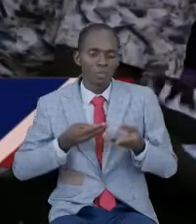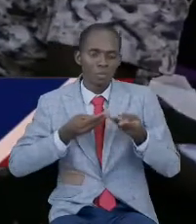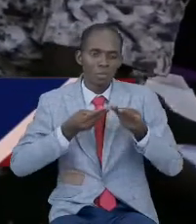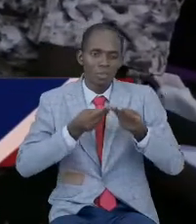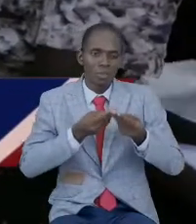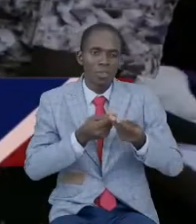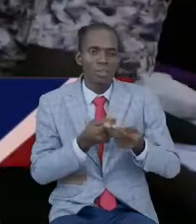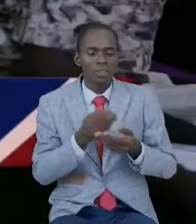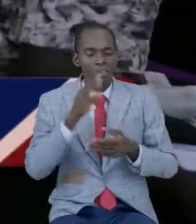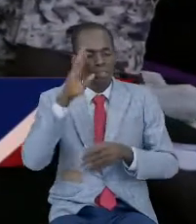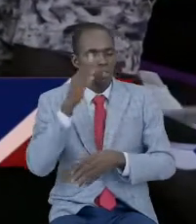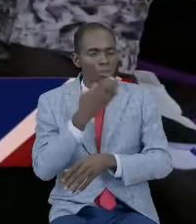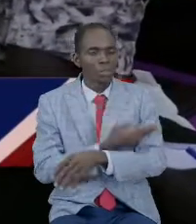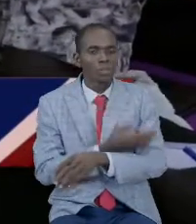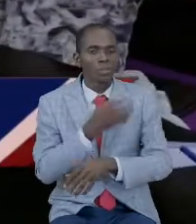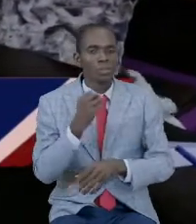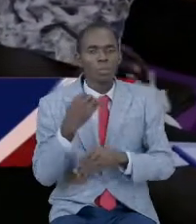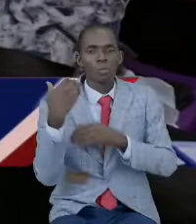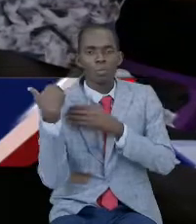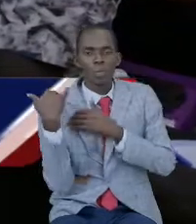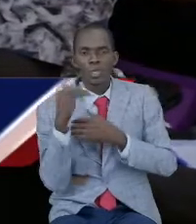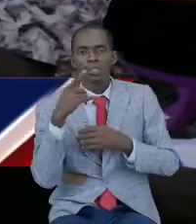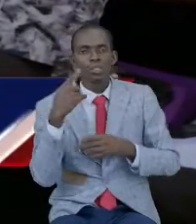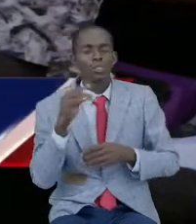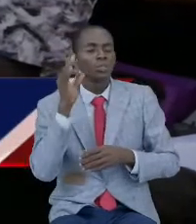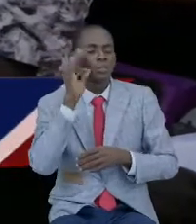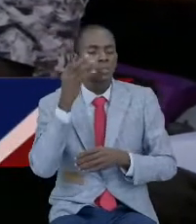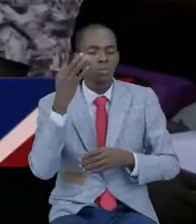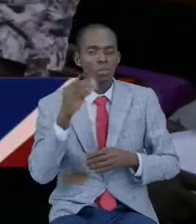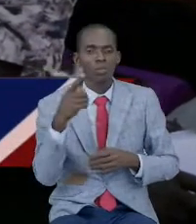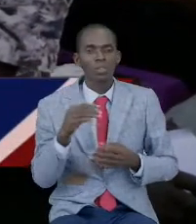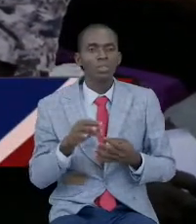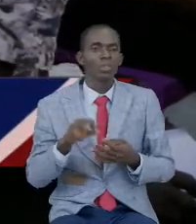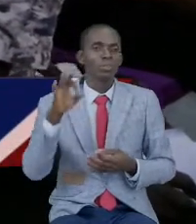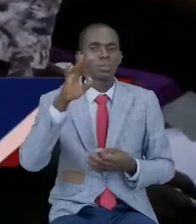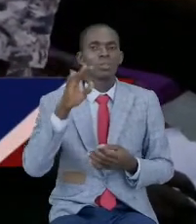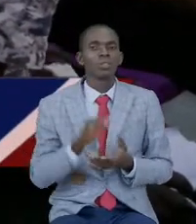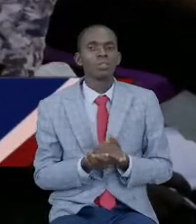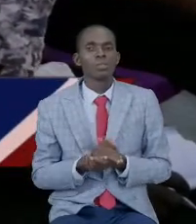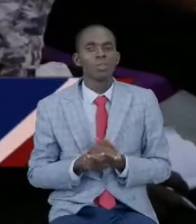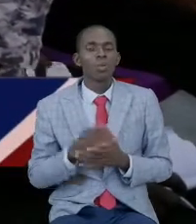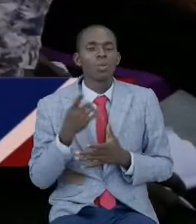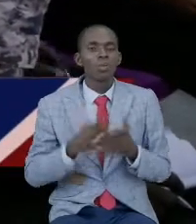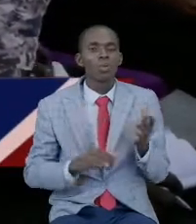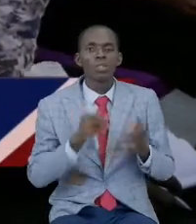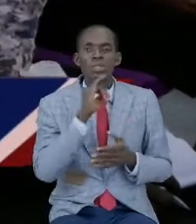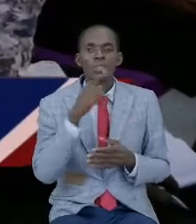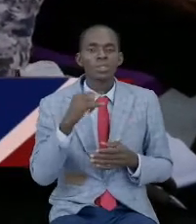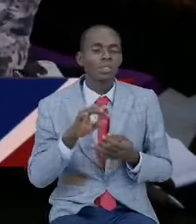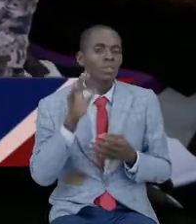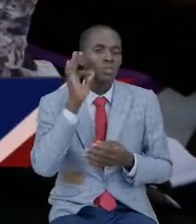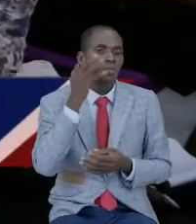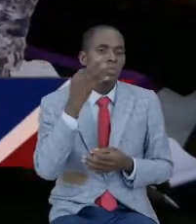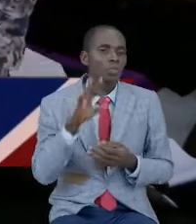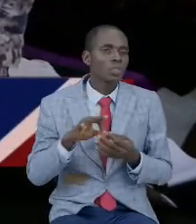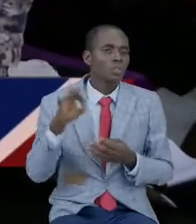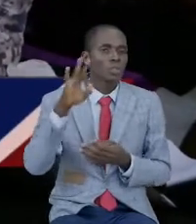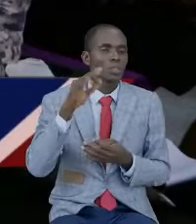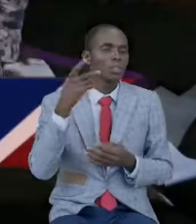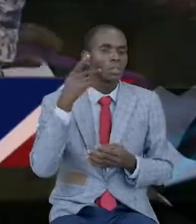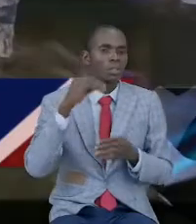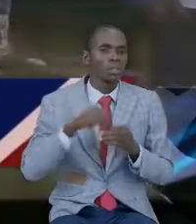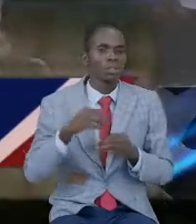sons bearing the fruit of the Spirit. What the fruit of the Spirit? Galatians chapter